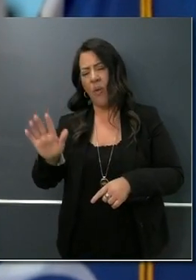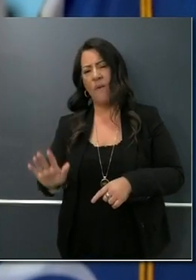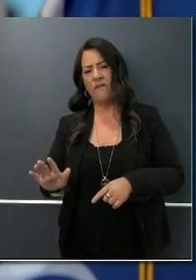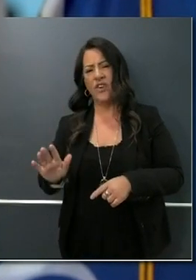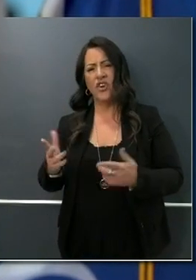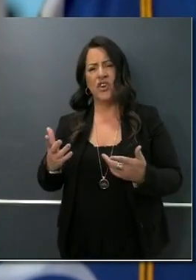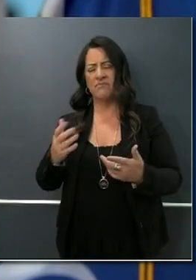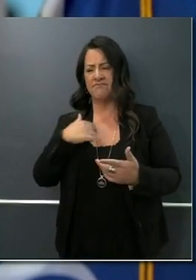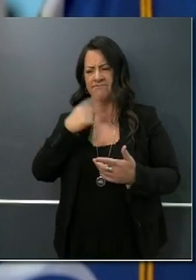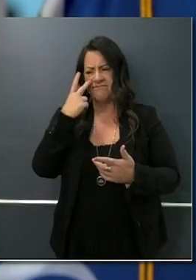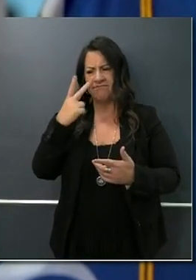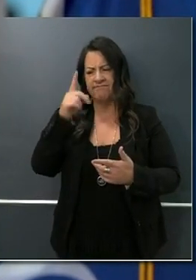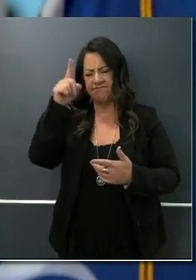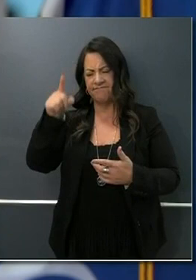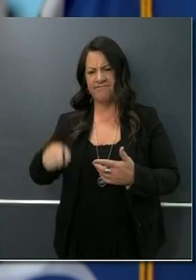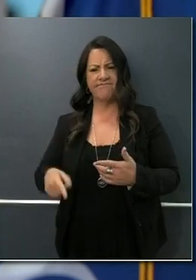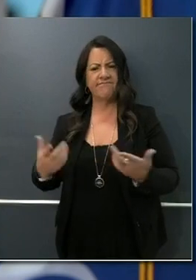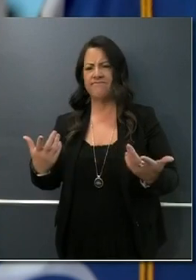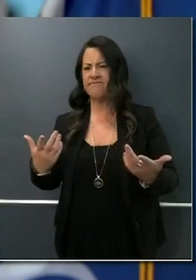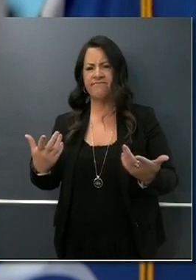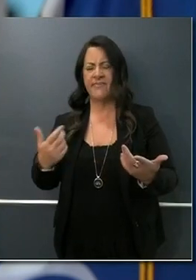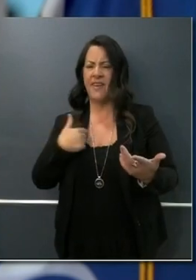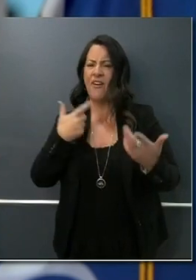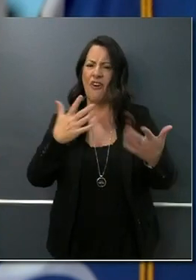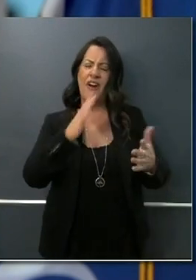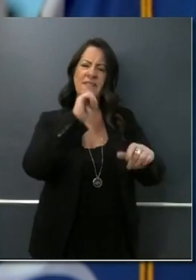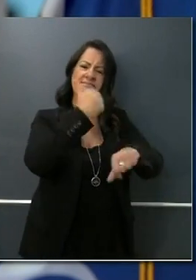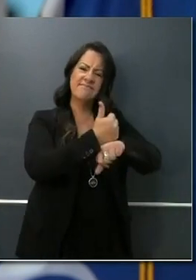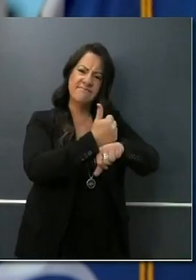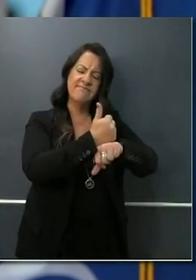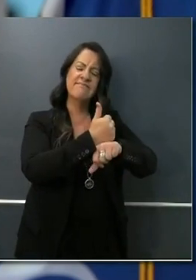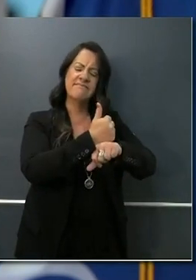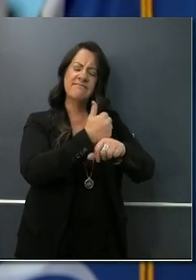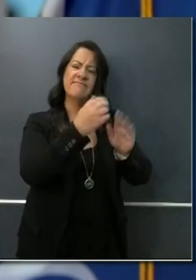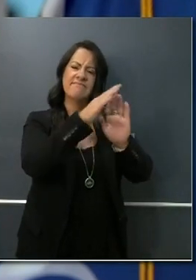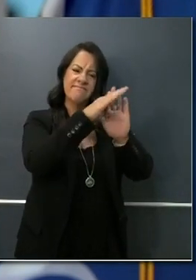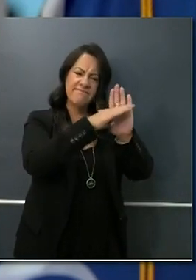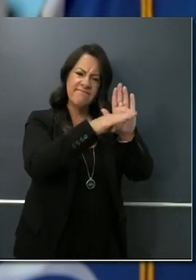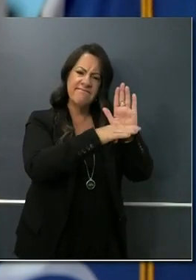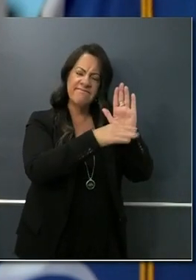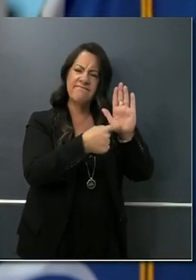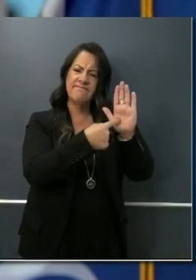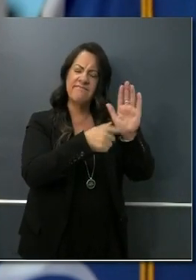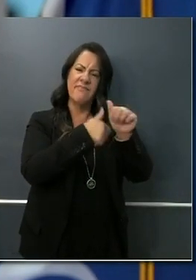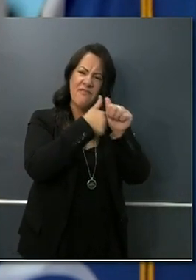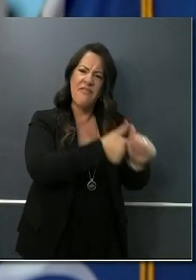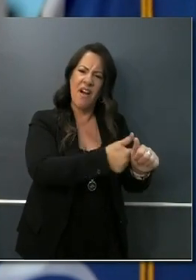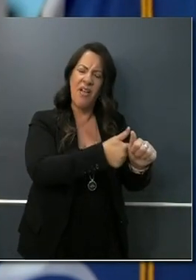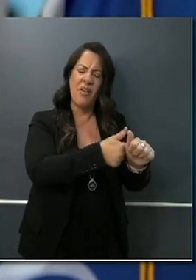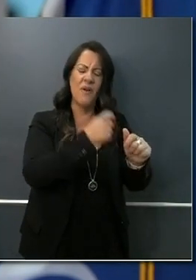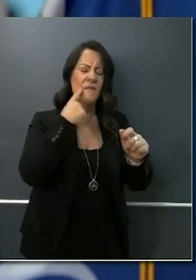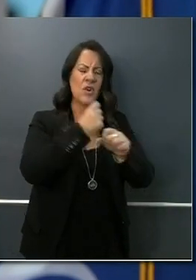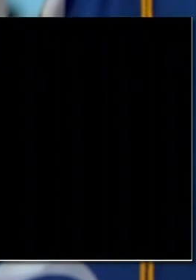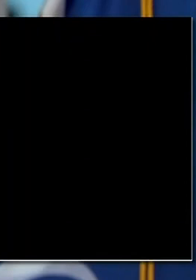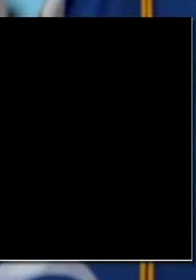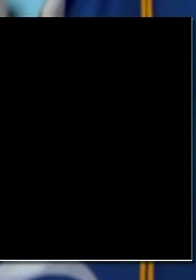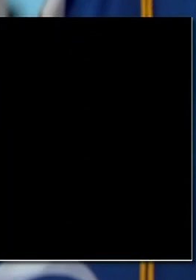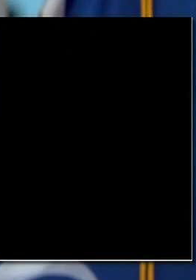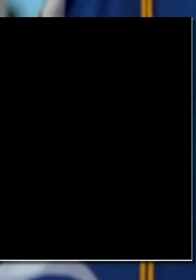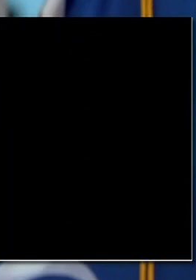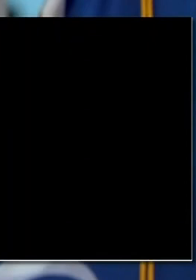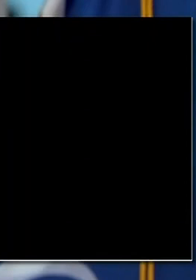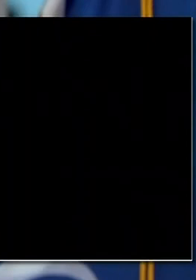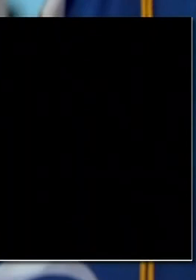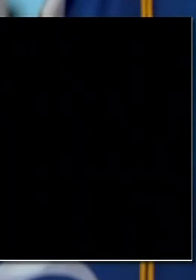because we had strong guidelines that were not only adopted, but were abided by. And we had